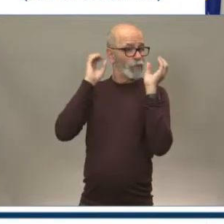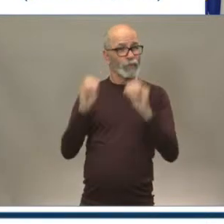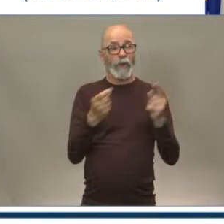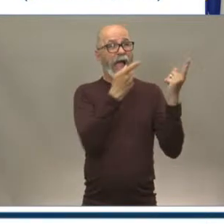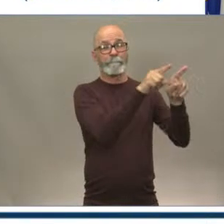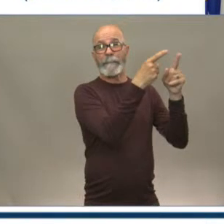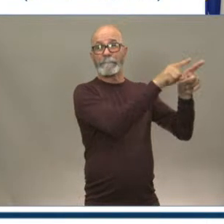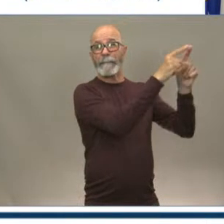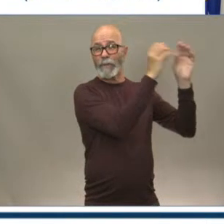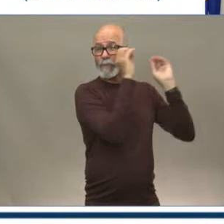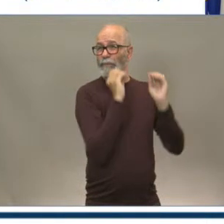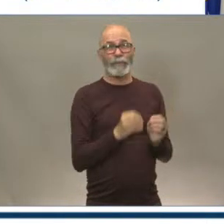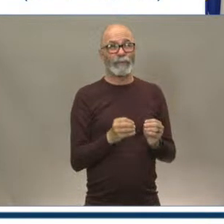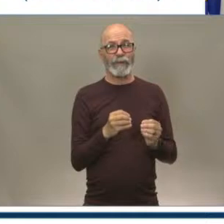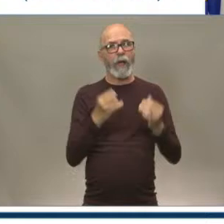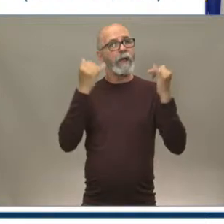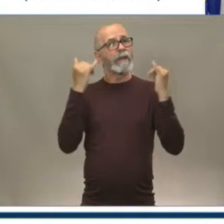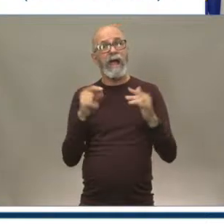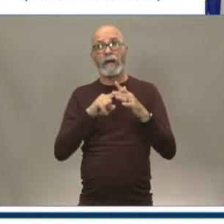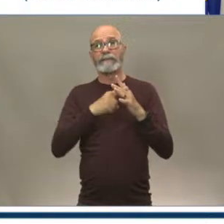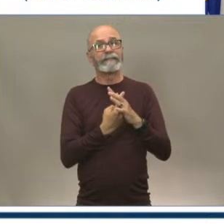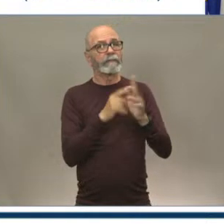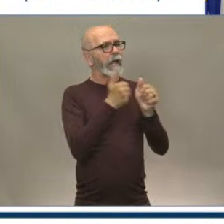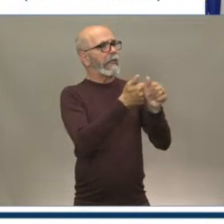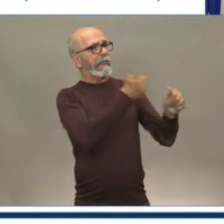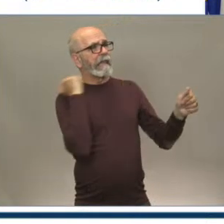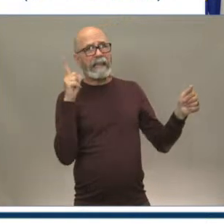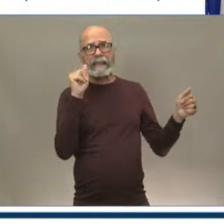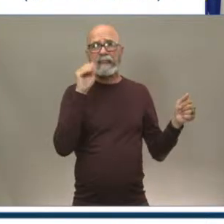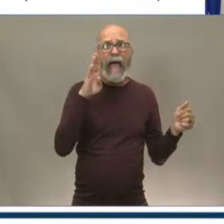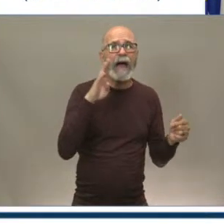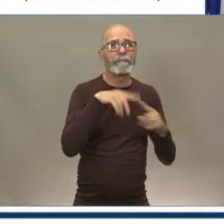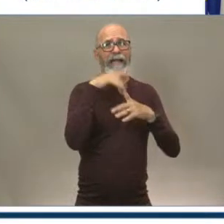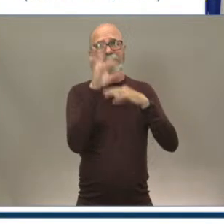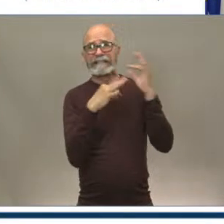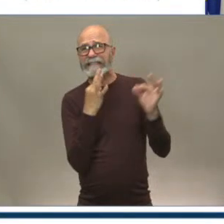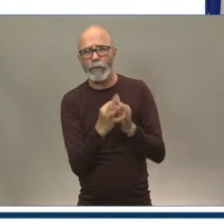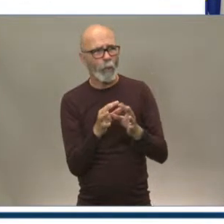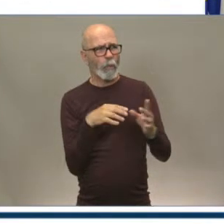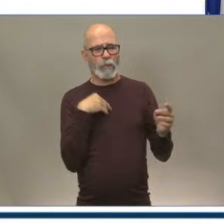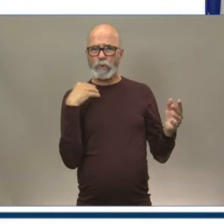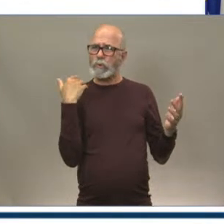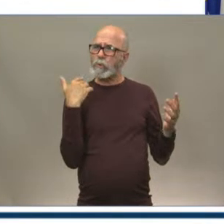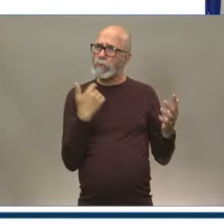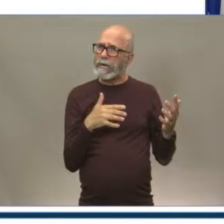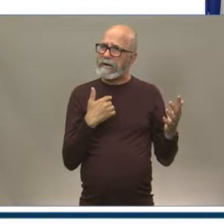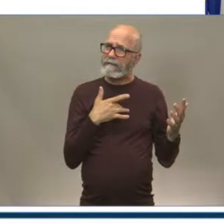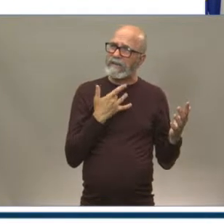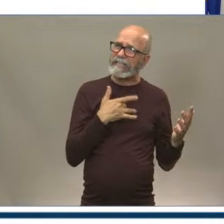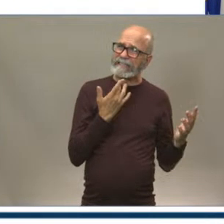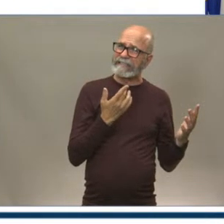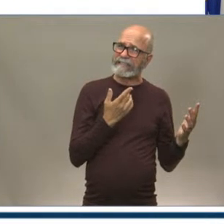and the amount of cases we have now, what's it going to look like in the next week or two at